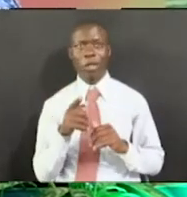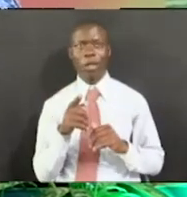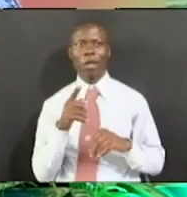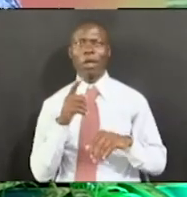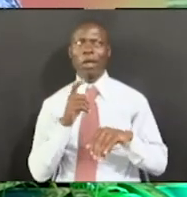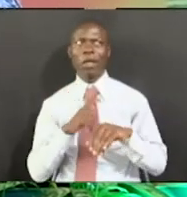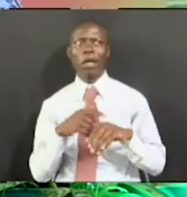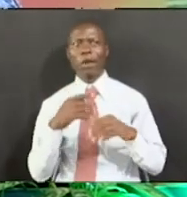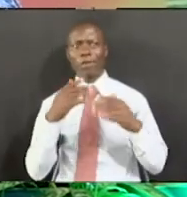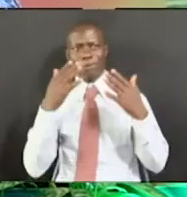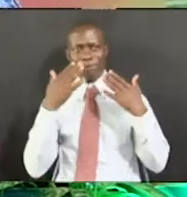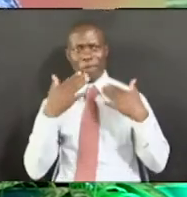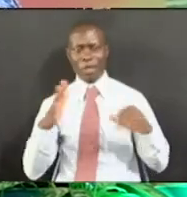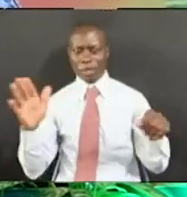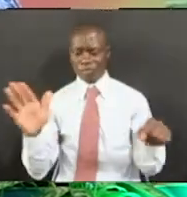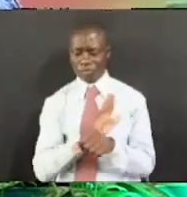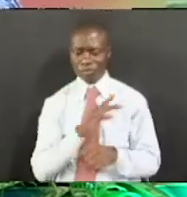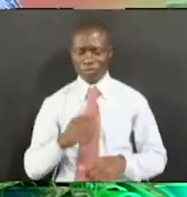stomach with food,